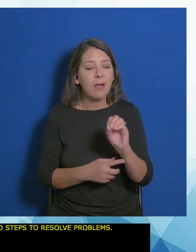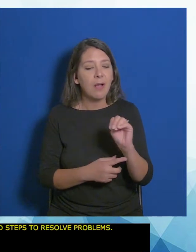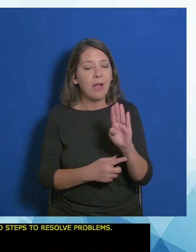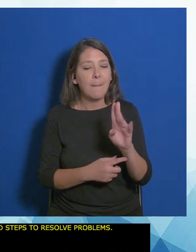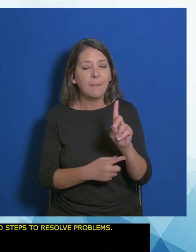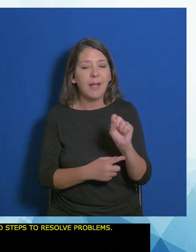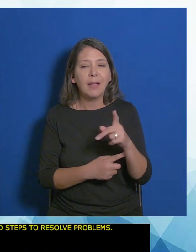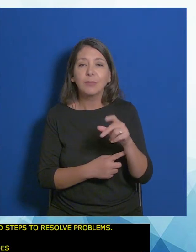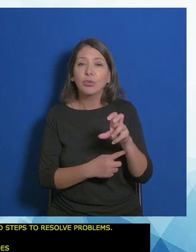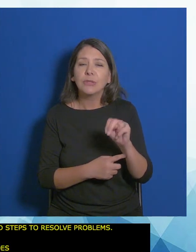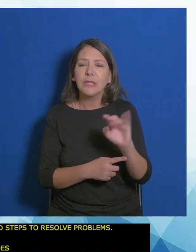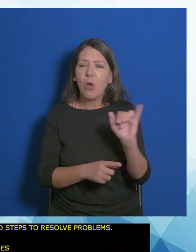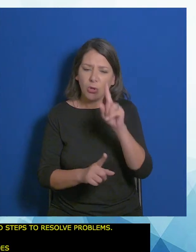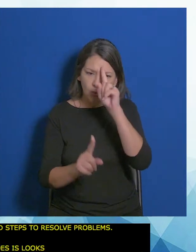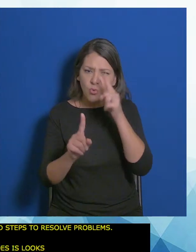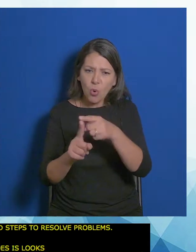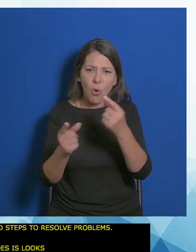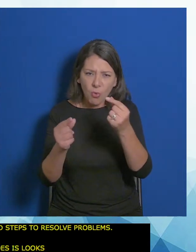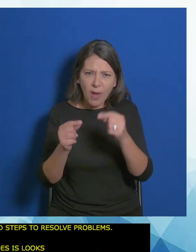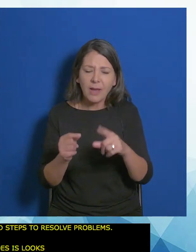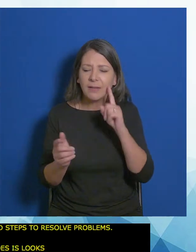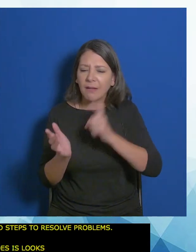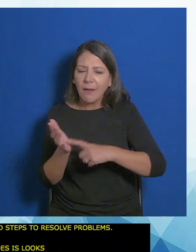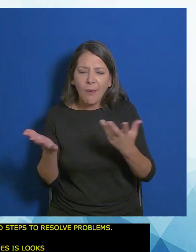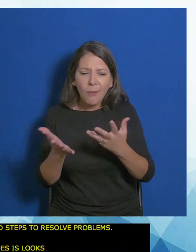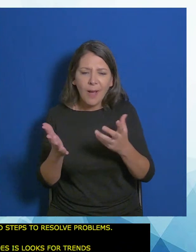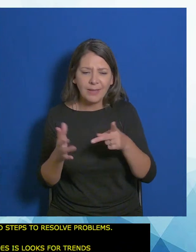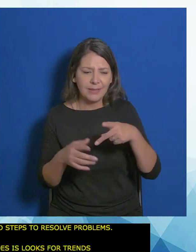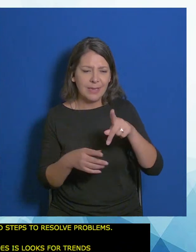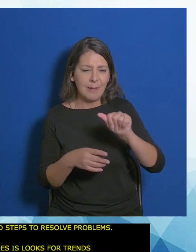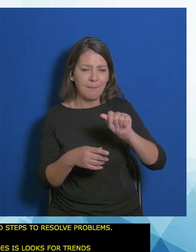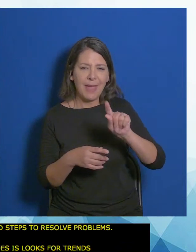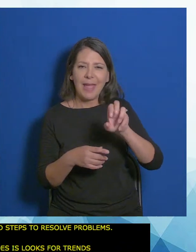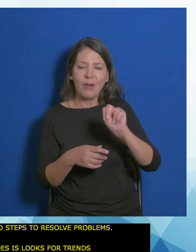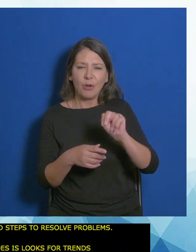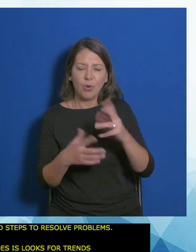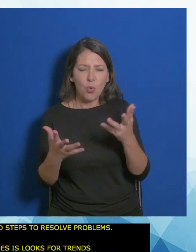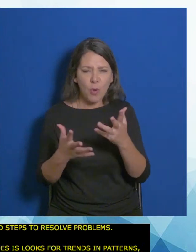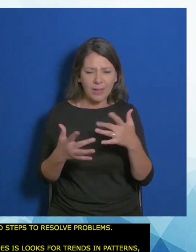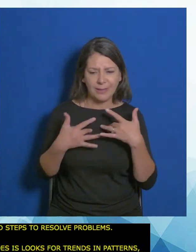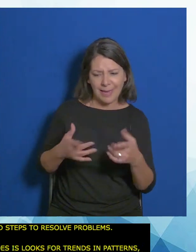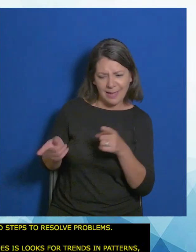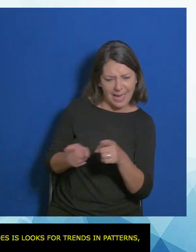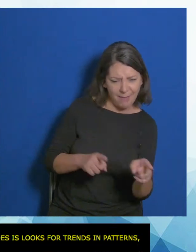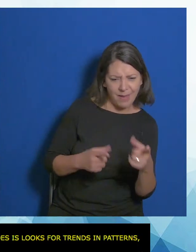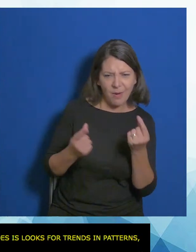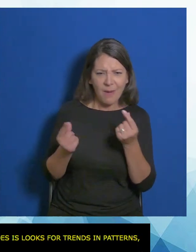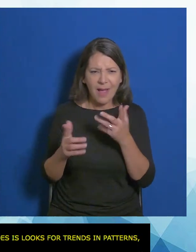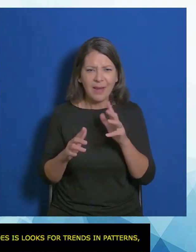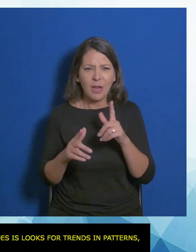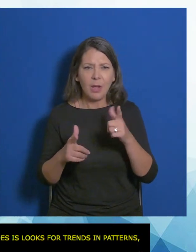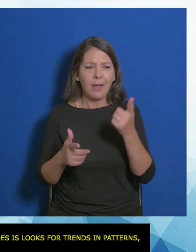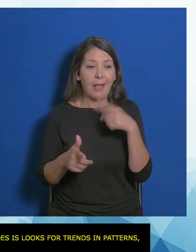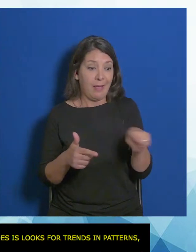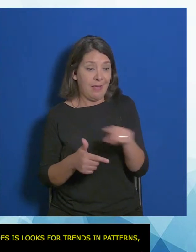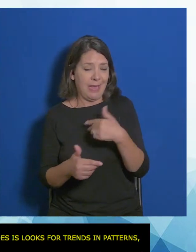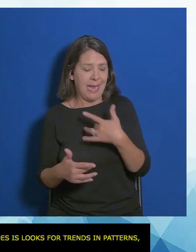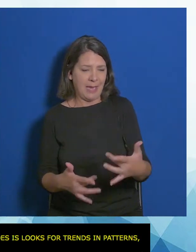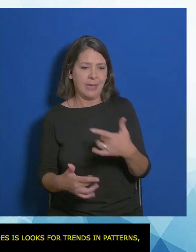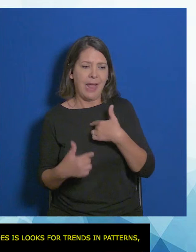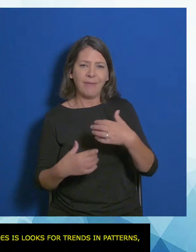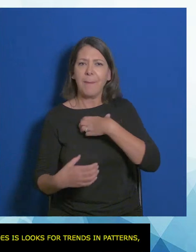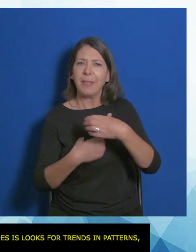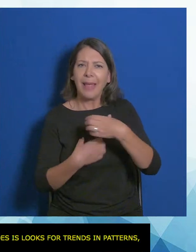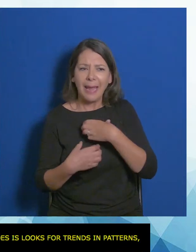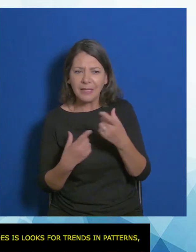looks for trends in patterns, in problems and complaints, and then brings that information to the attention